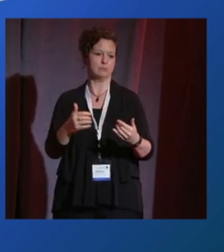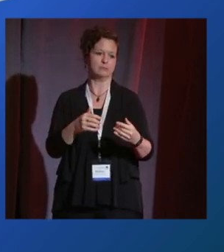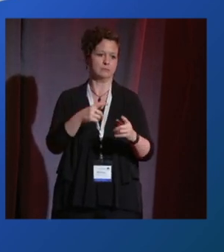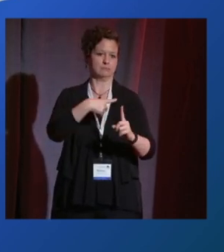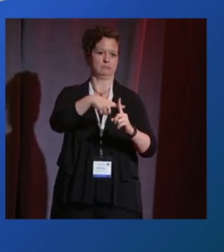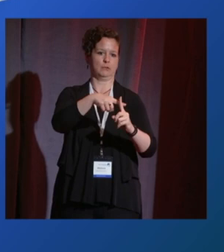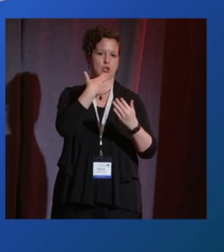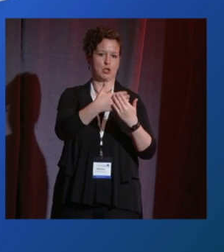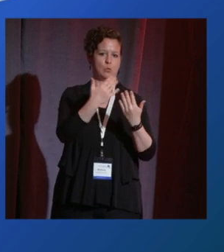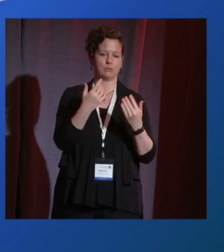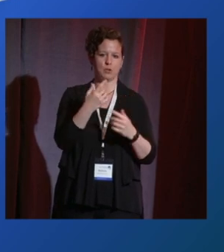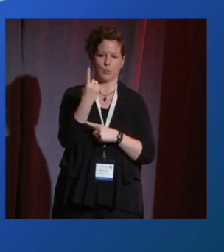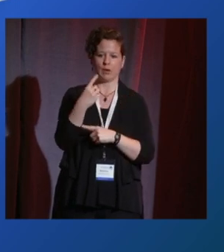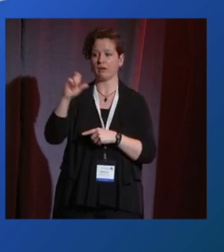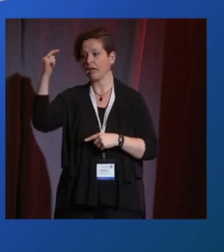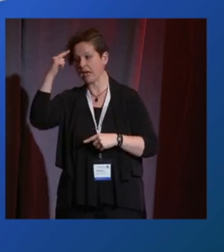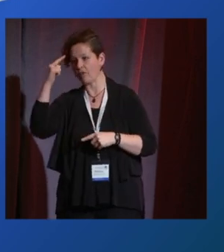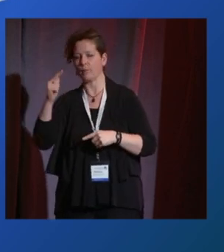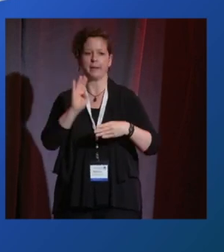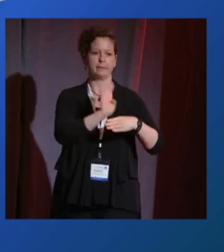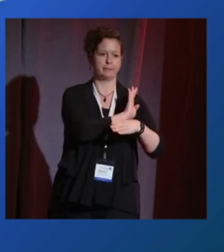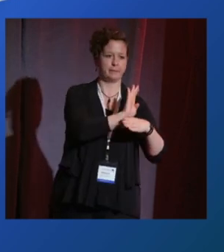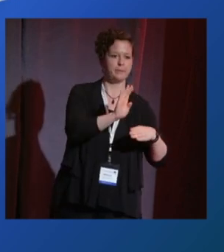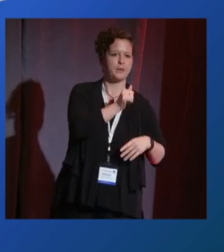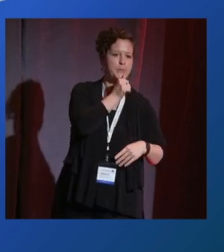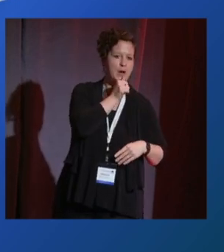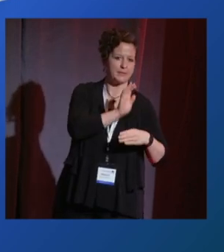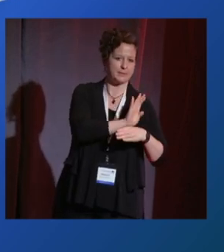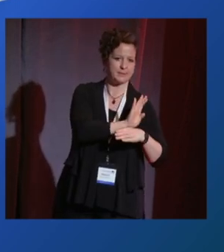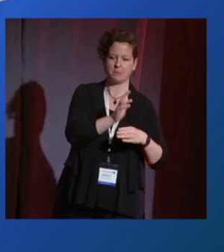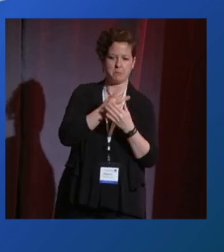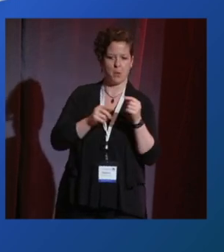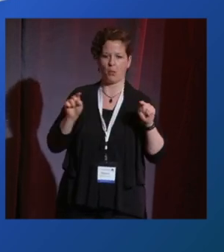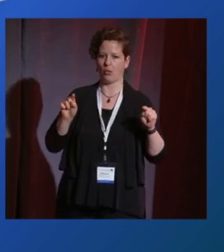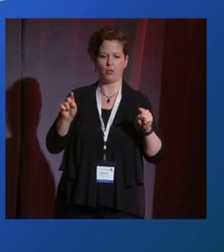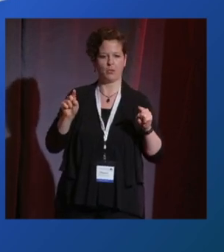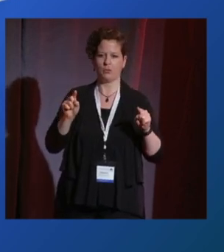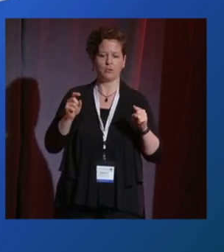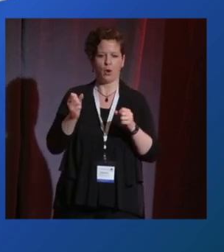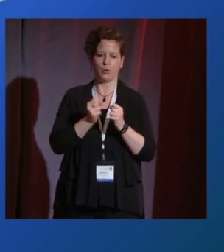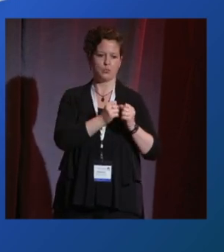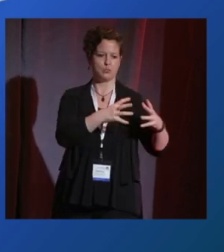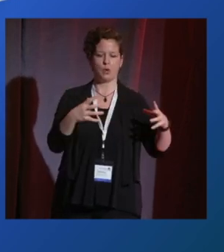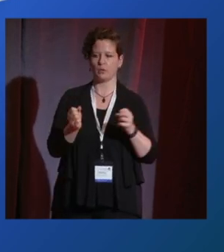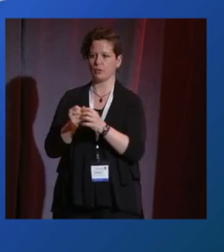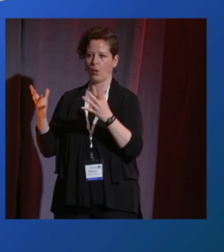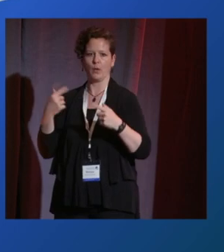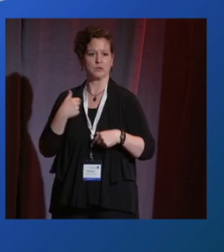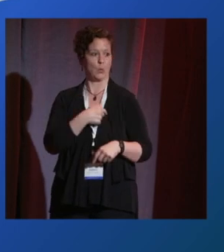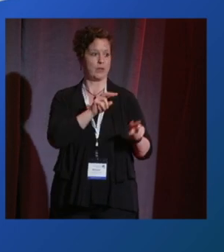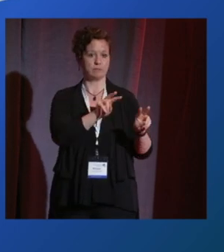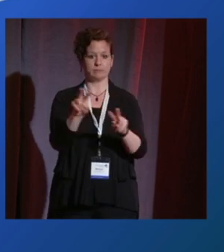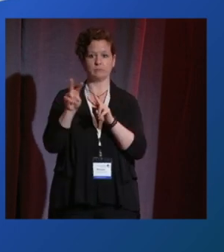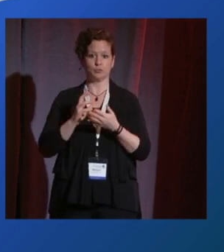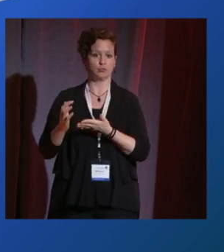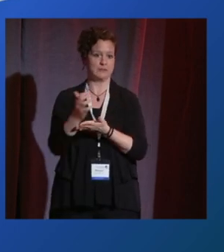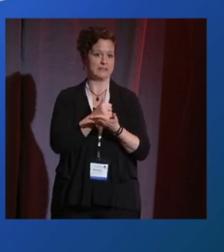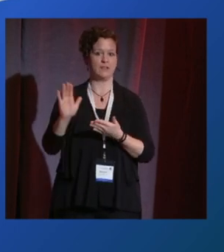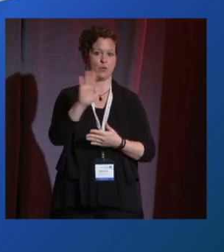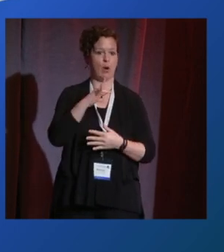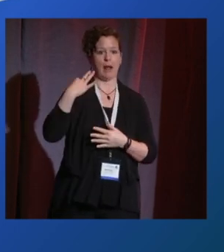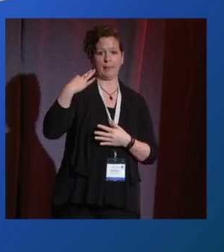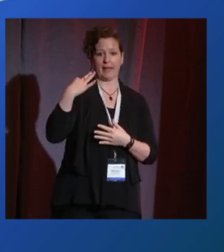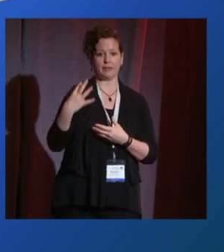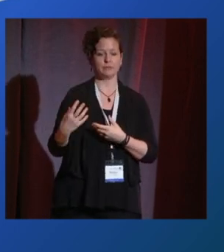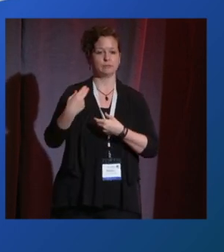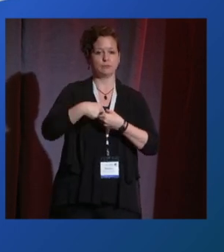sector but private and we are certainly um ready and prompt and willing to receive you in terms of your applications you